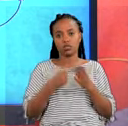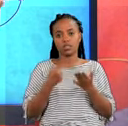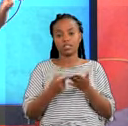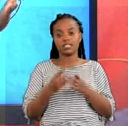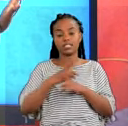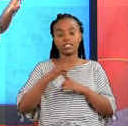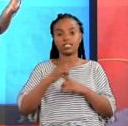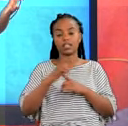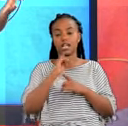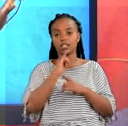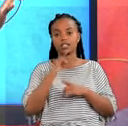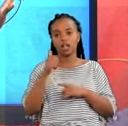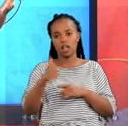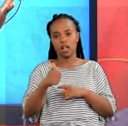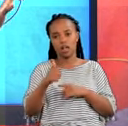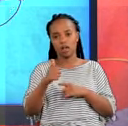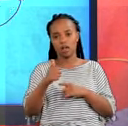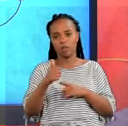this distance is A.